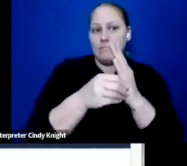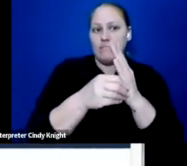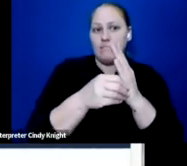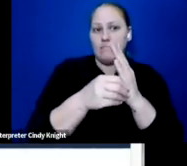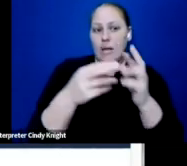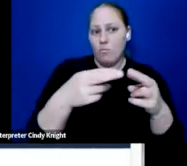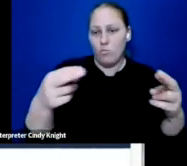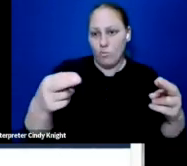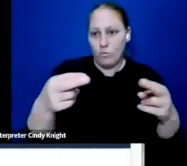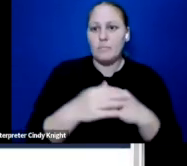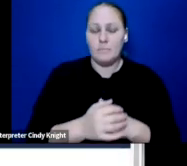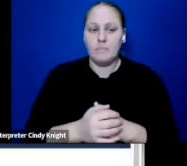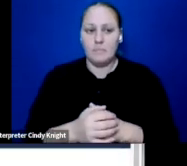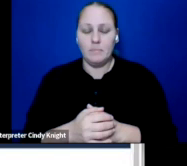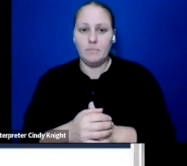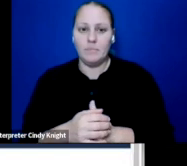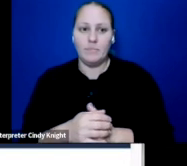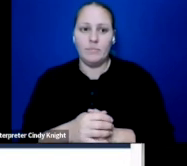you're working through an interaction.